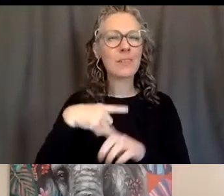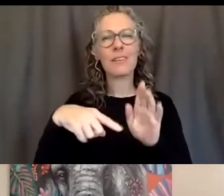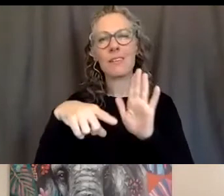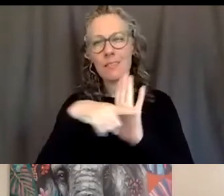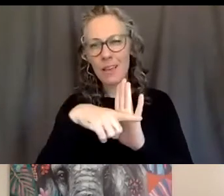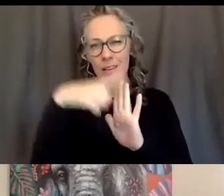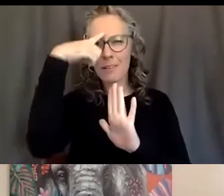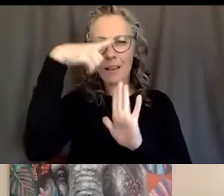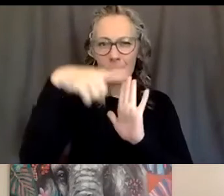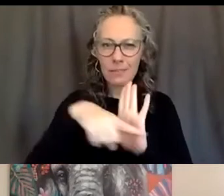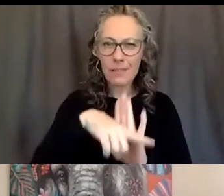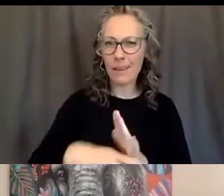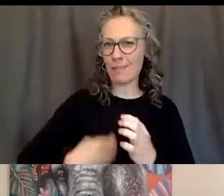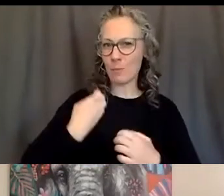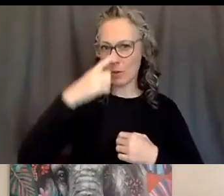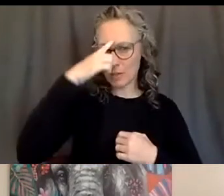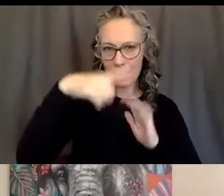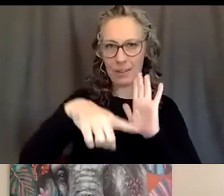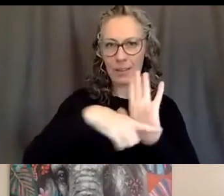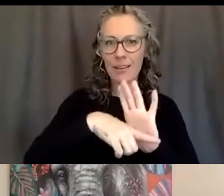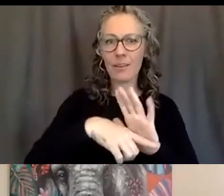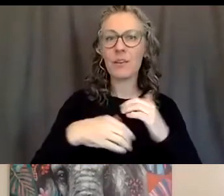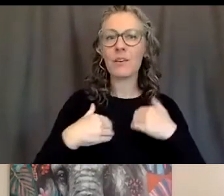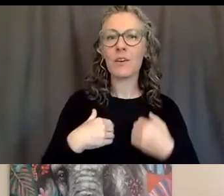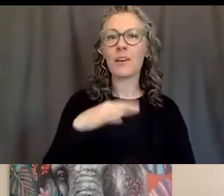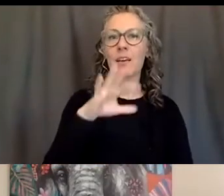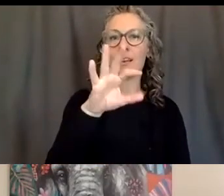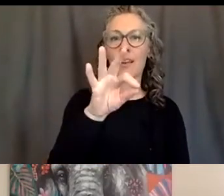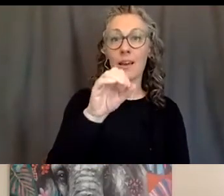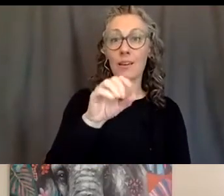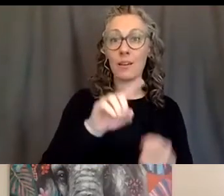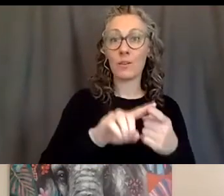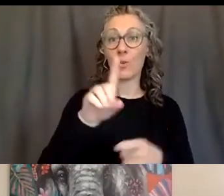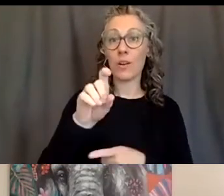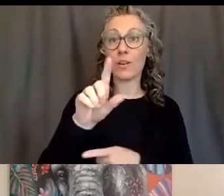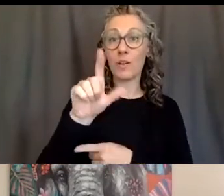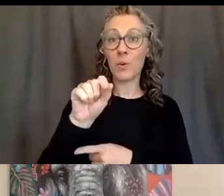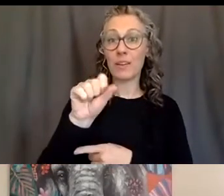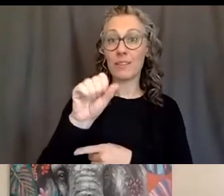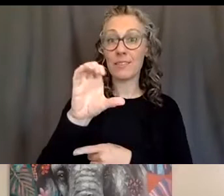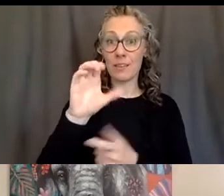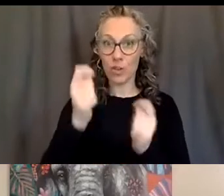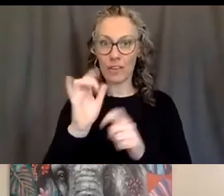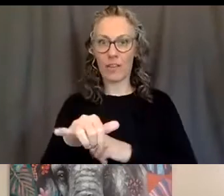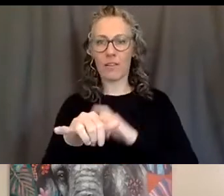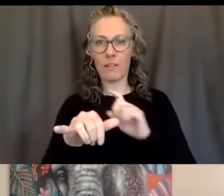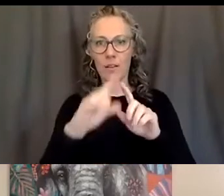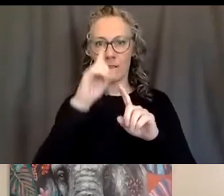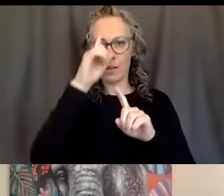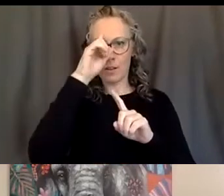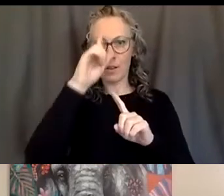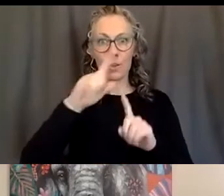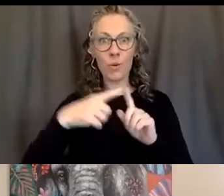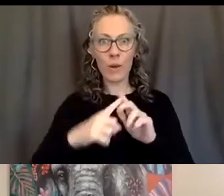a negative emotion, you've got 90 to 120 seconds to change it. And so every time you get a negative